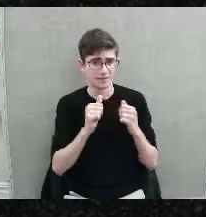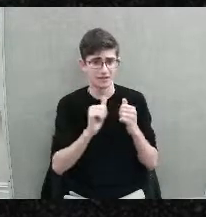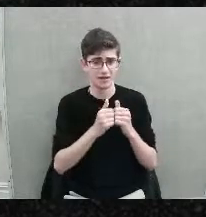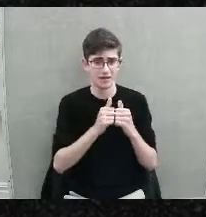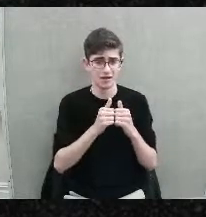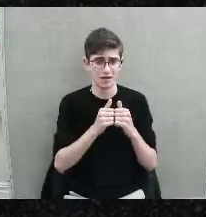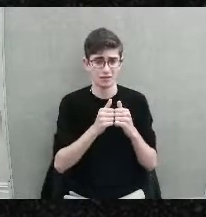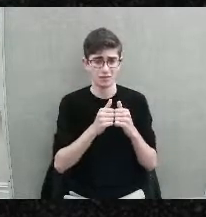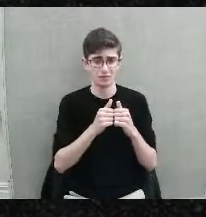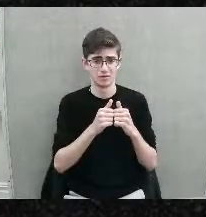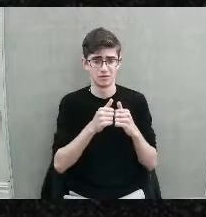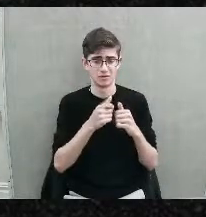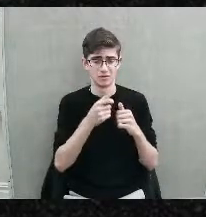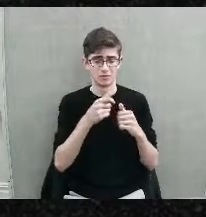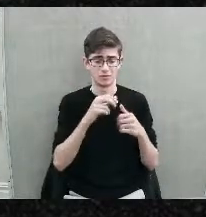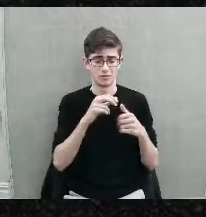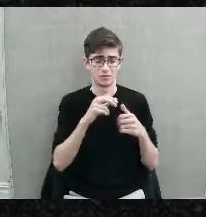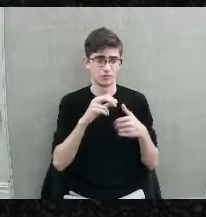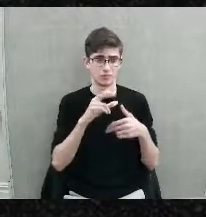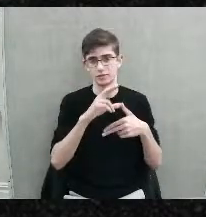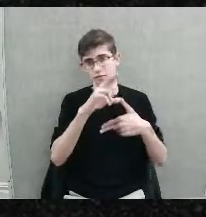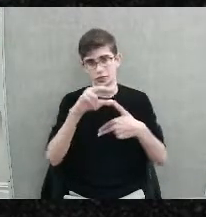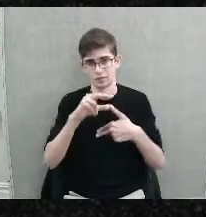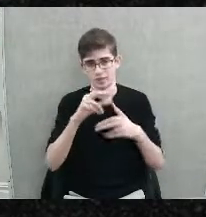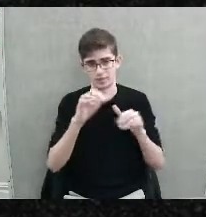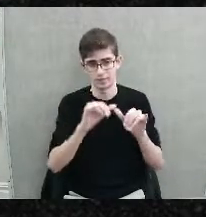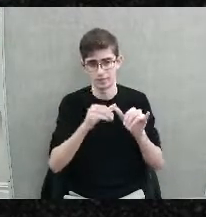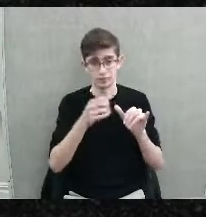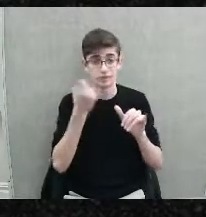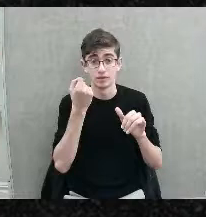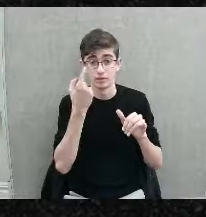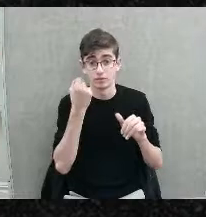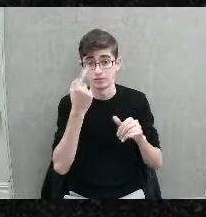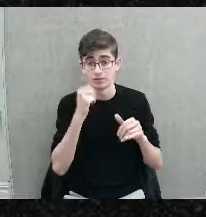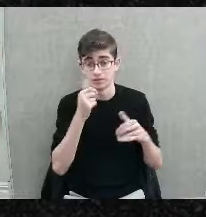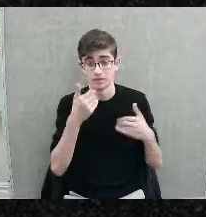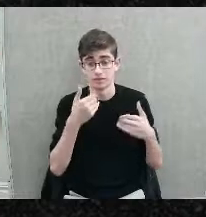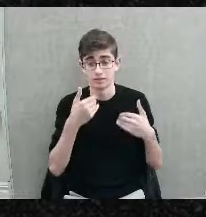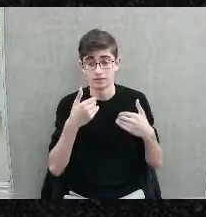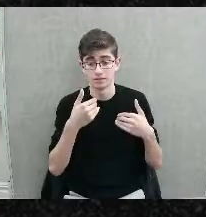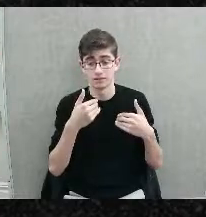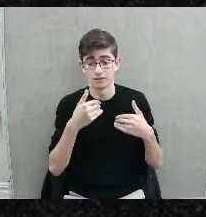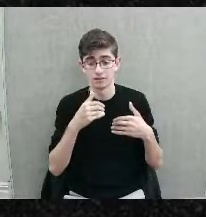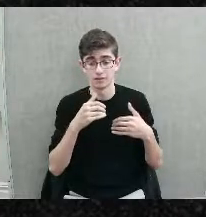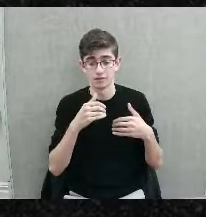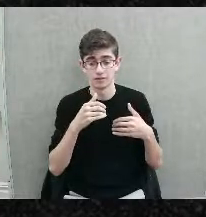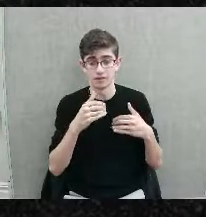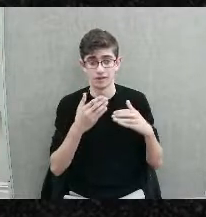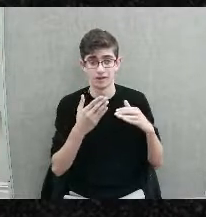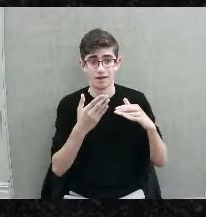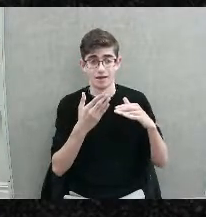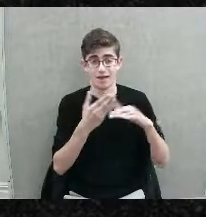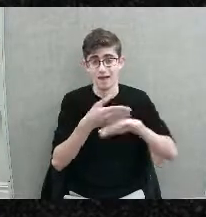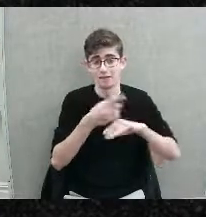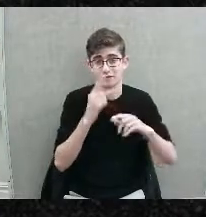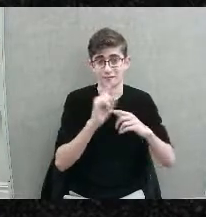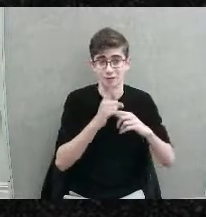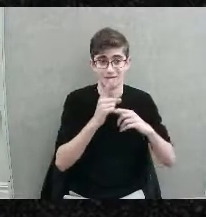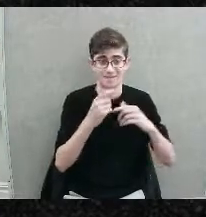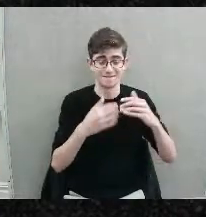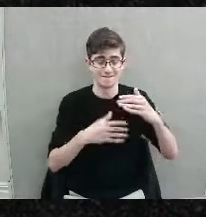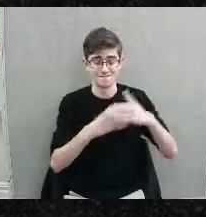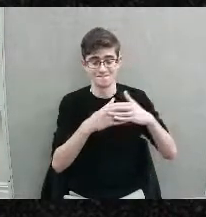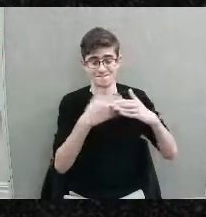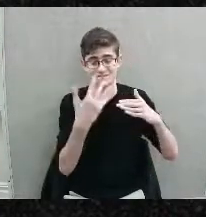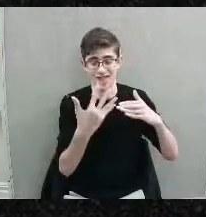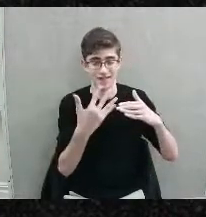measures hurricanes, but there is no actual upper limit of the machines don't work after a certain point. So we actually don't know the